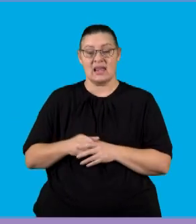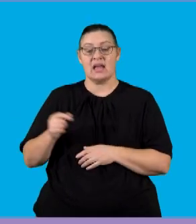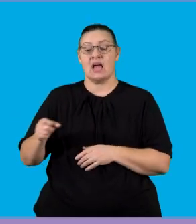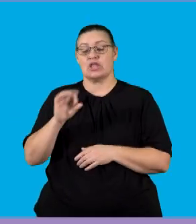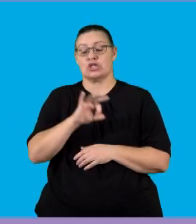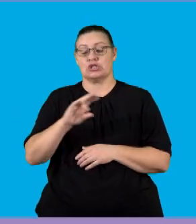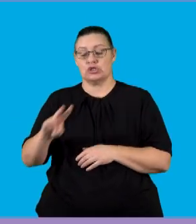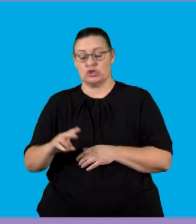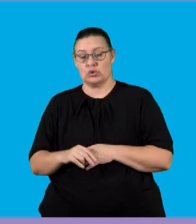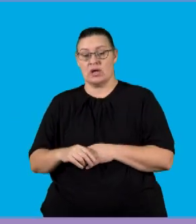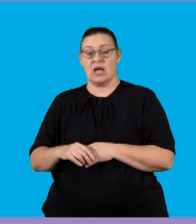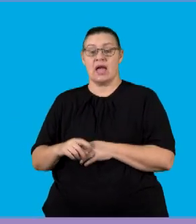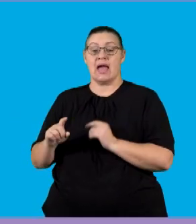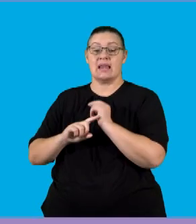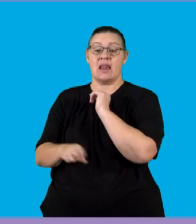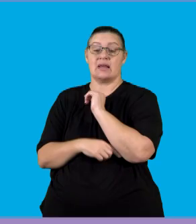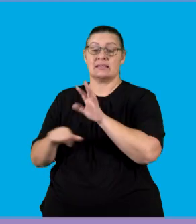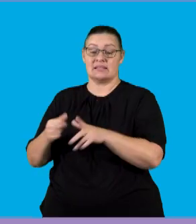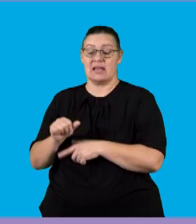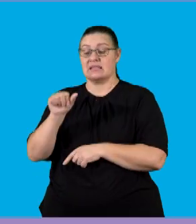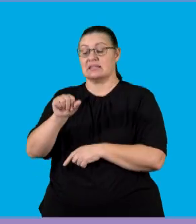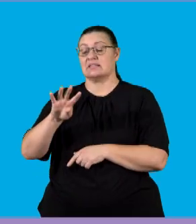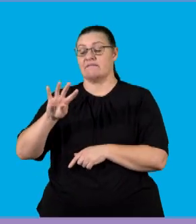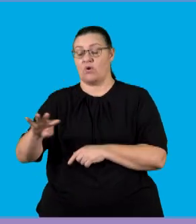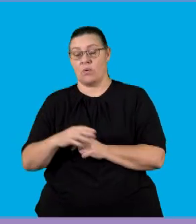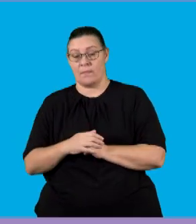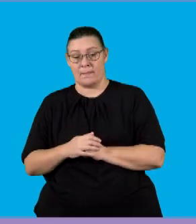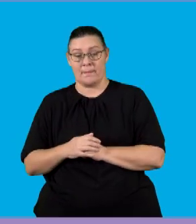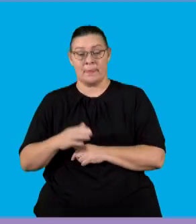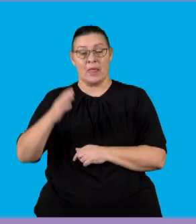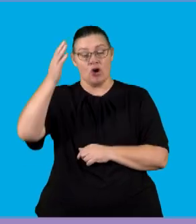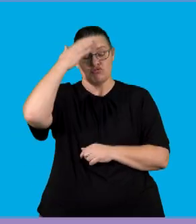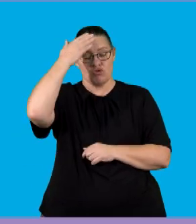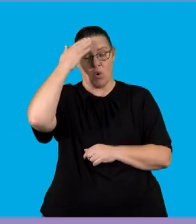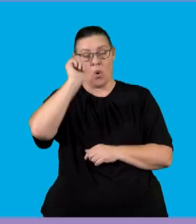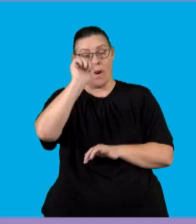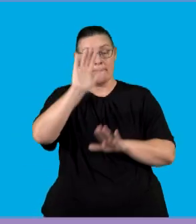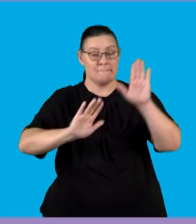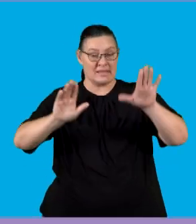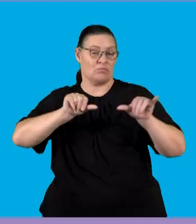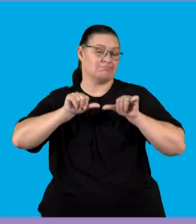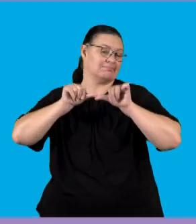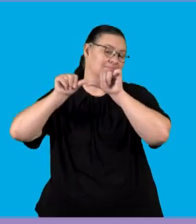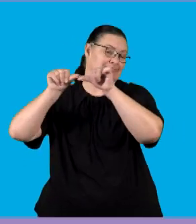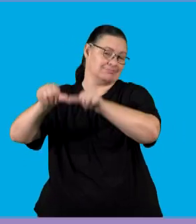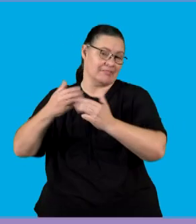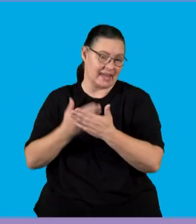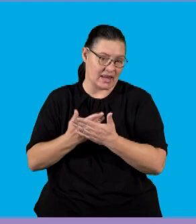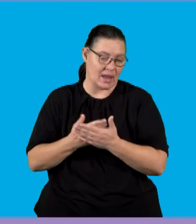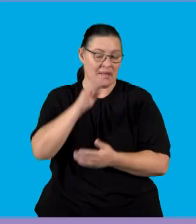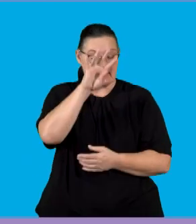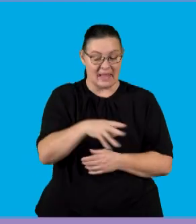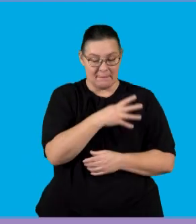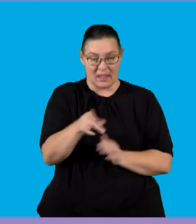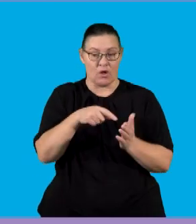our fifth term is a 32, and our sixth term is a 64. Of course, we know that that pattern can continue, but our